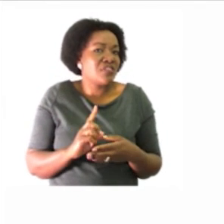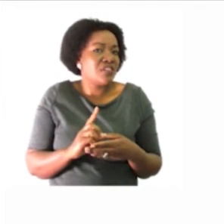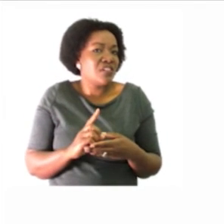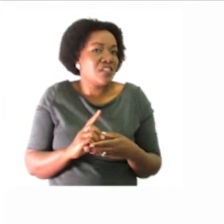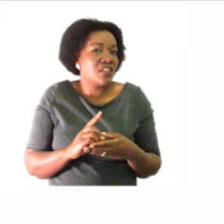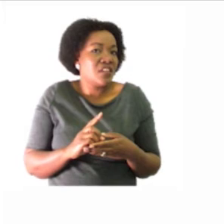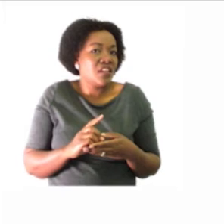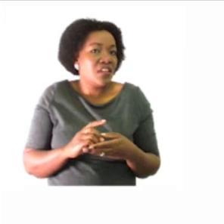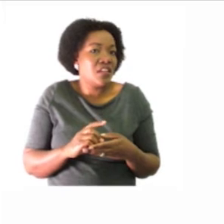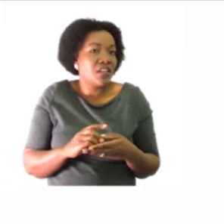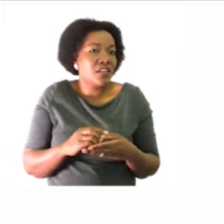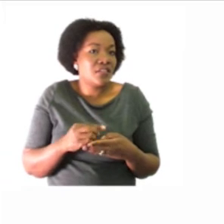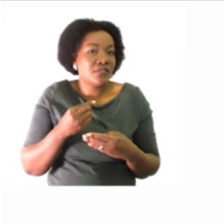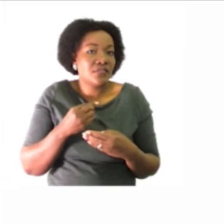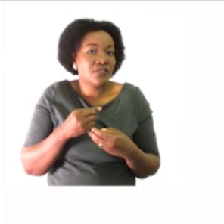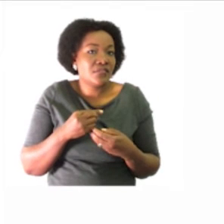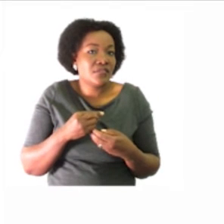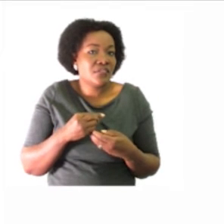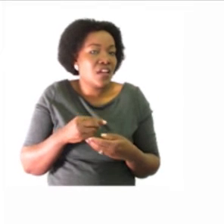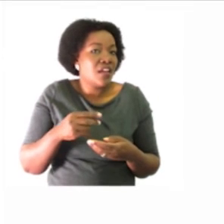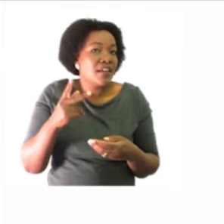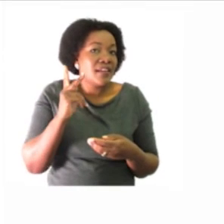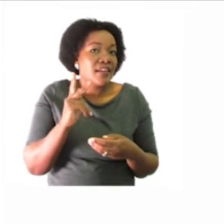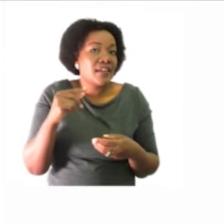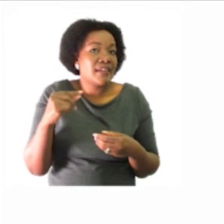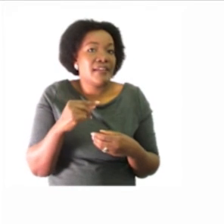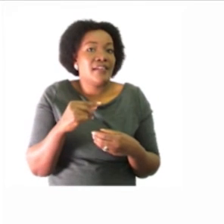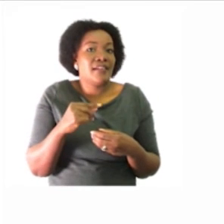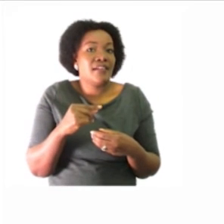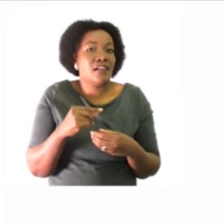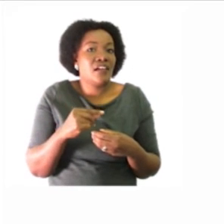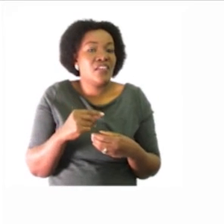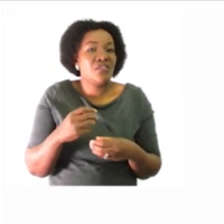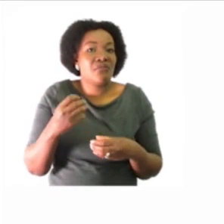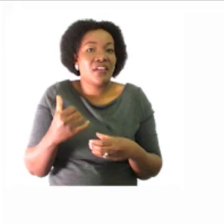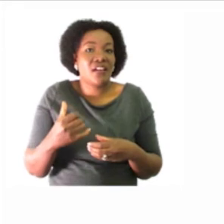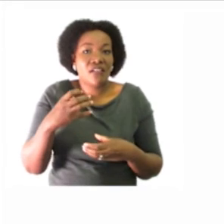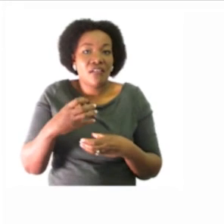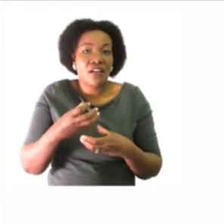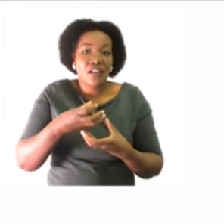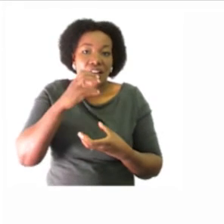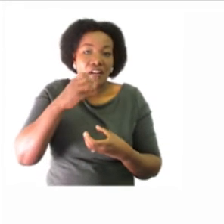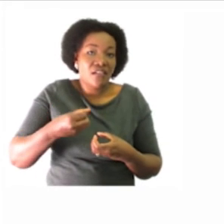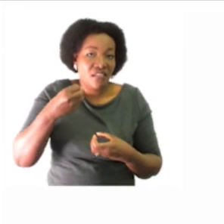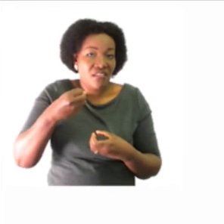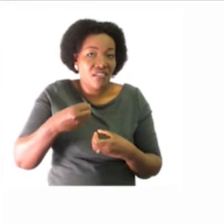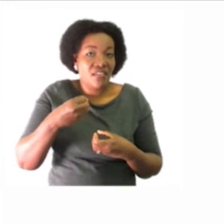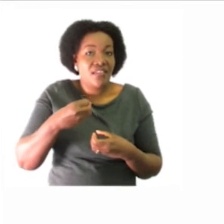weigh it in also in kilograms. And then we have a jar, the measuring cup